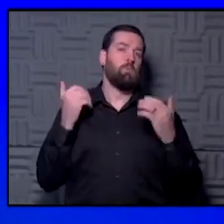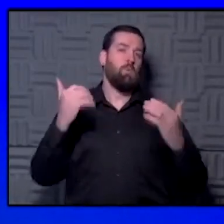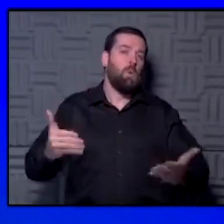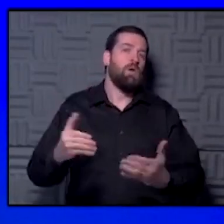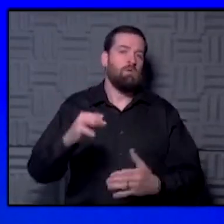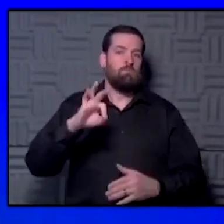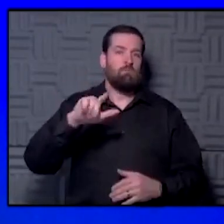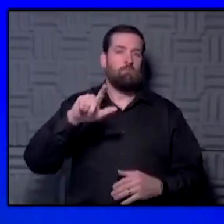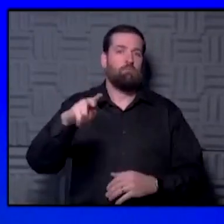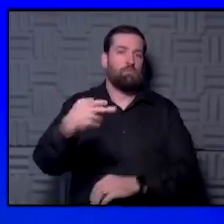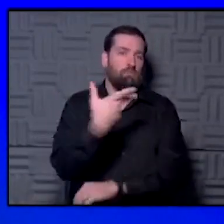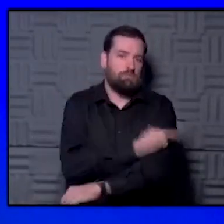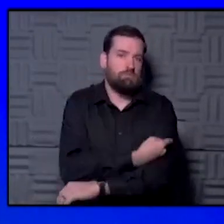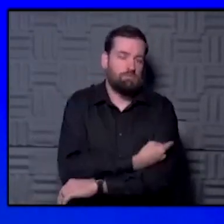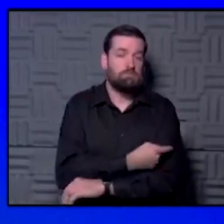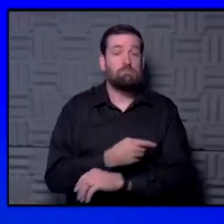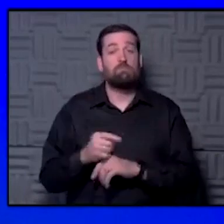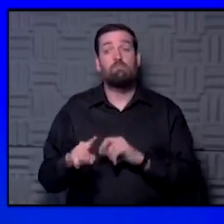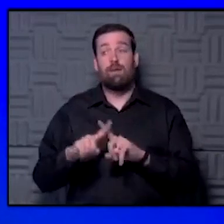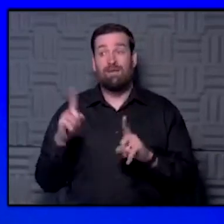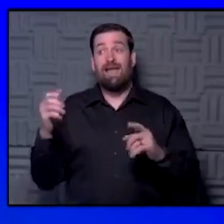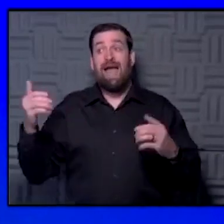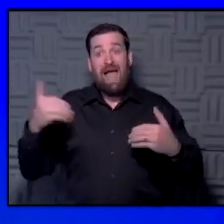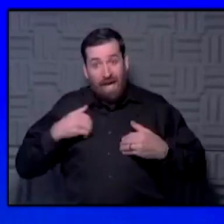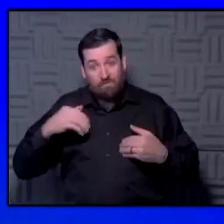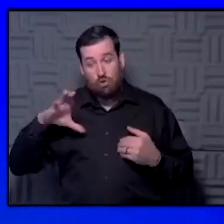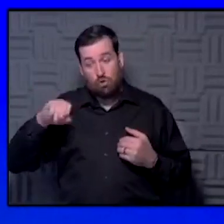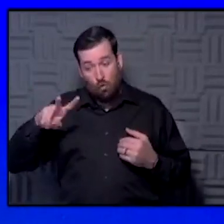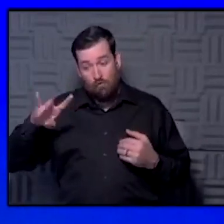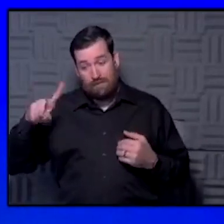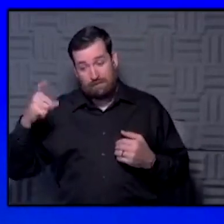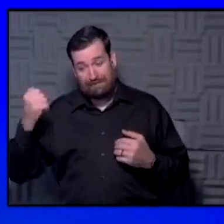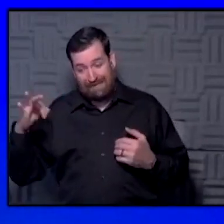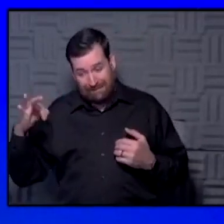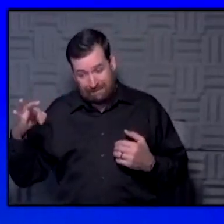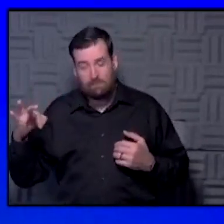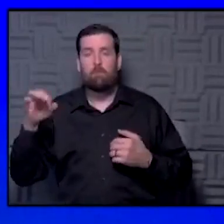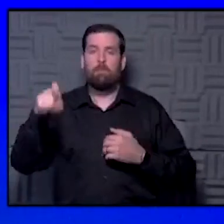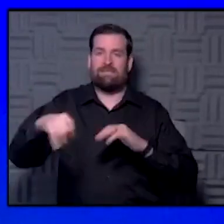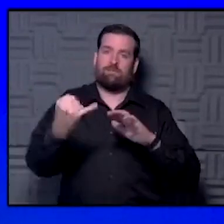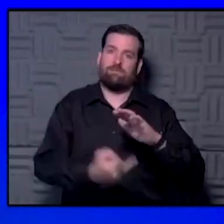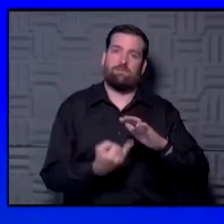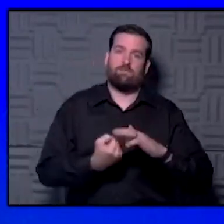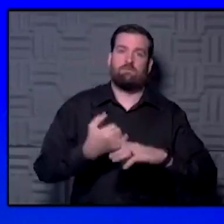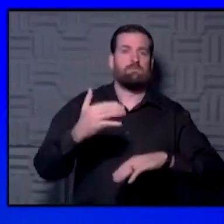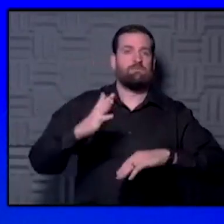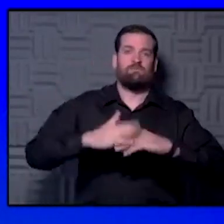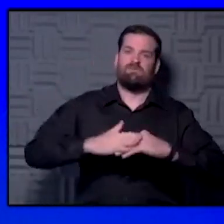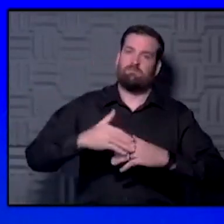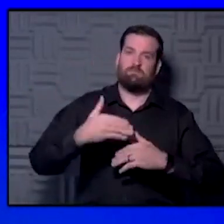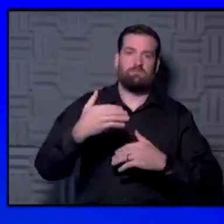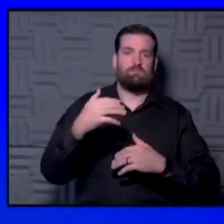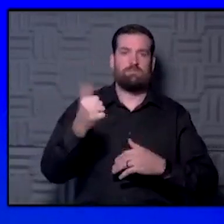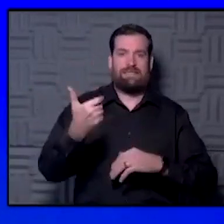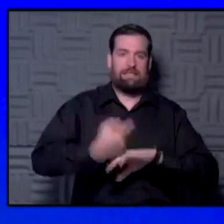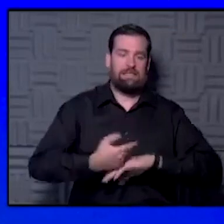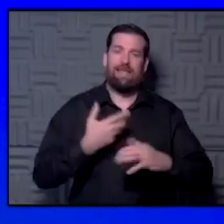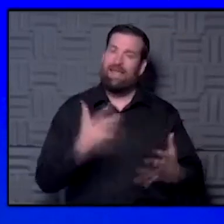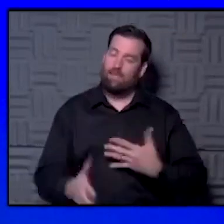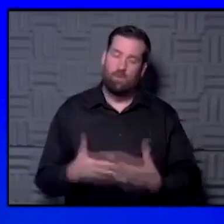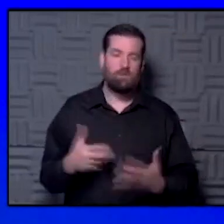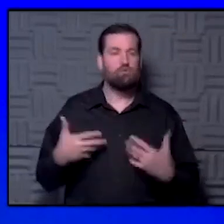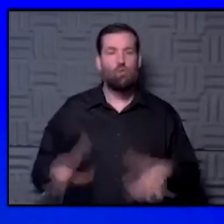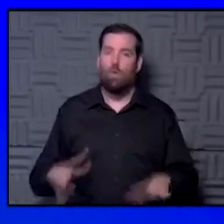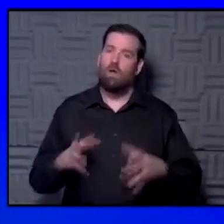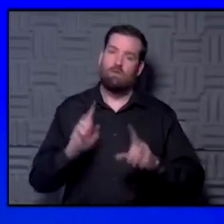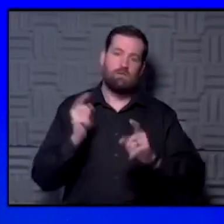vaccine if you have COVID. But if you do have COVID-19, you have to be isolated at home for that 10 days. Anyways, we don't want you out in public or